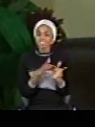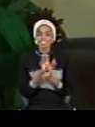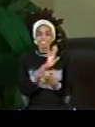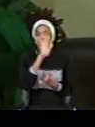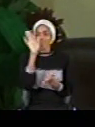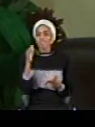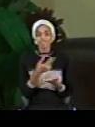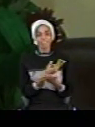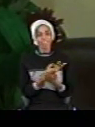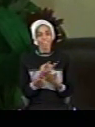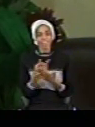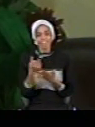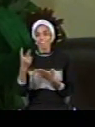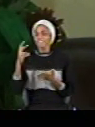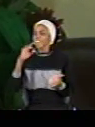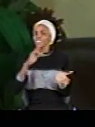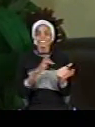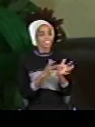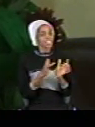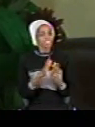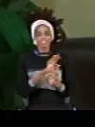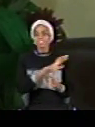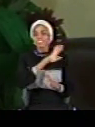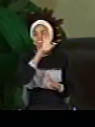Jesus never fails.